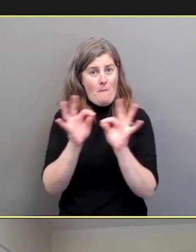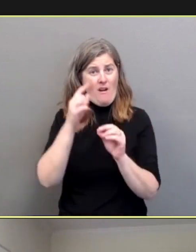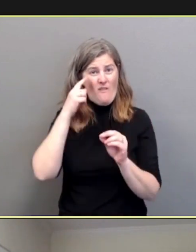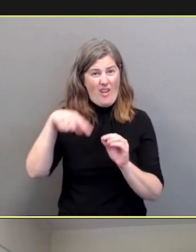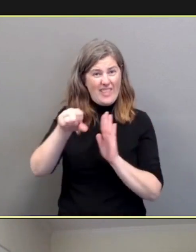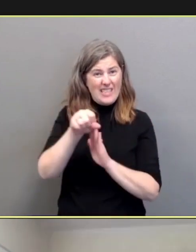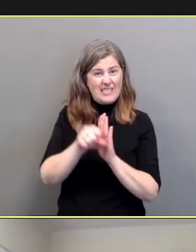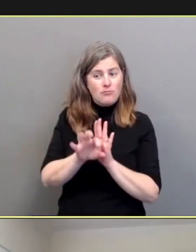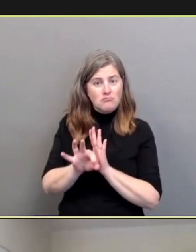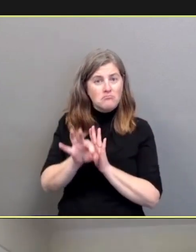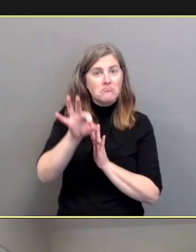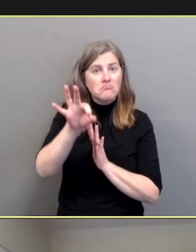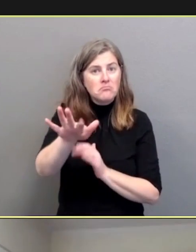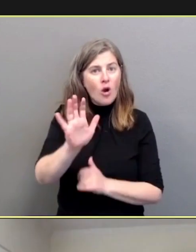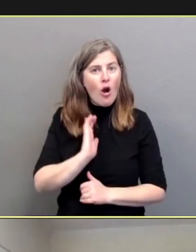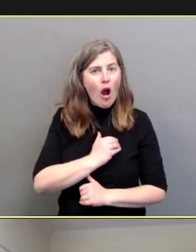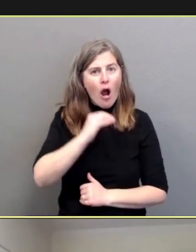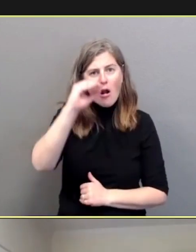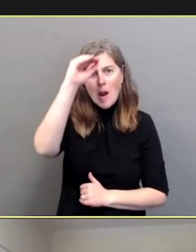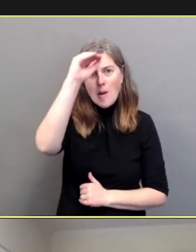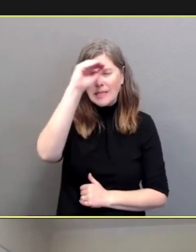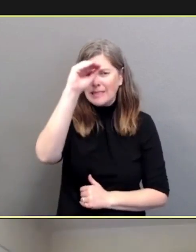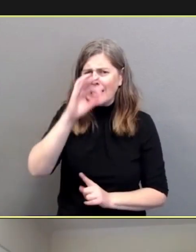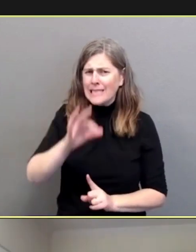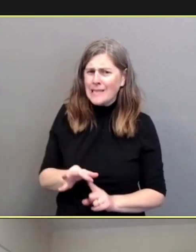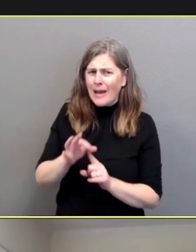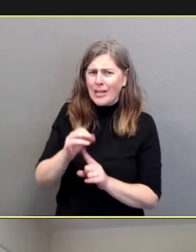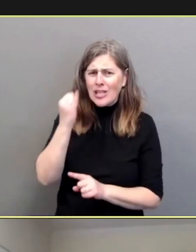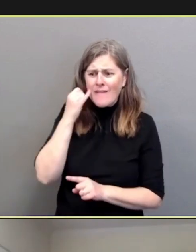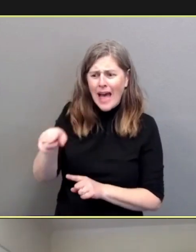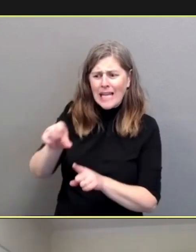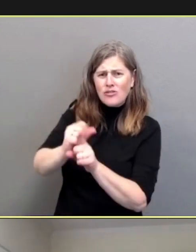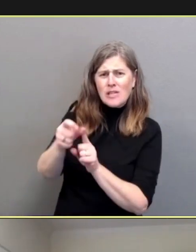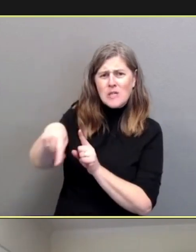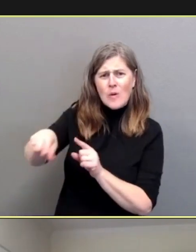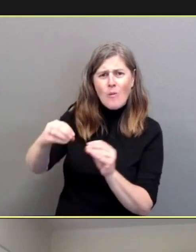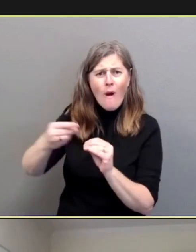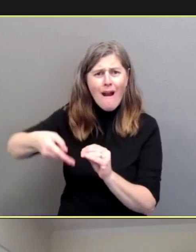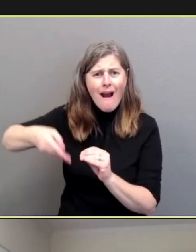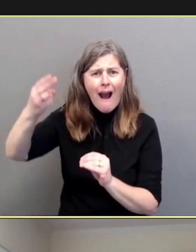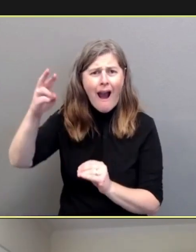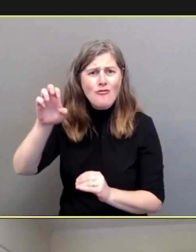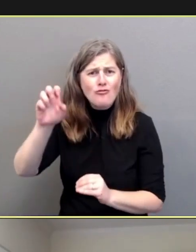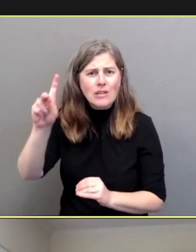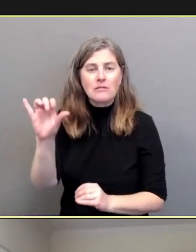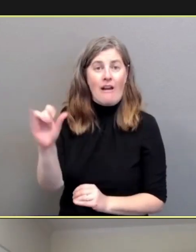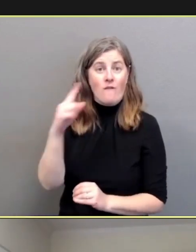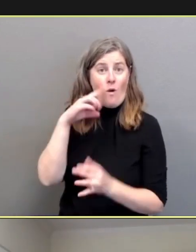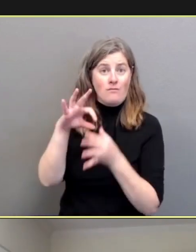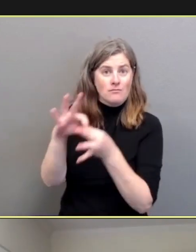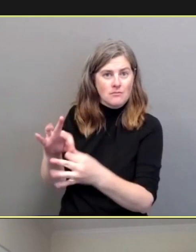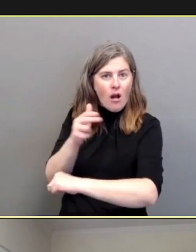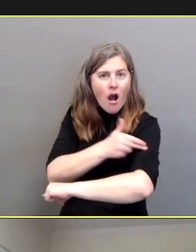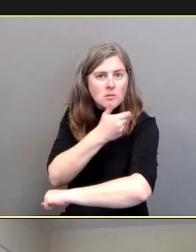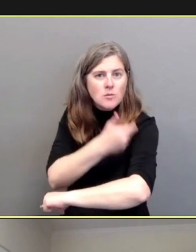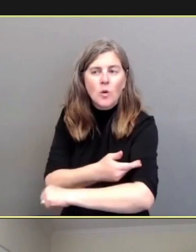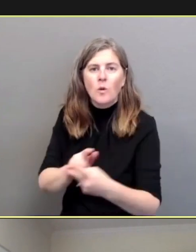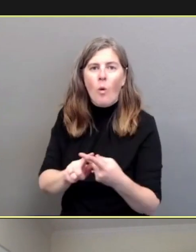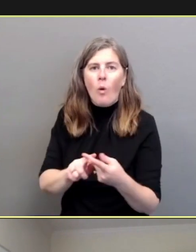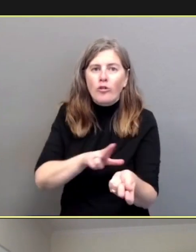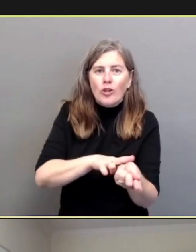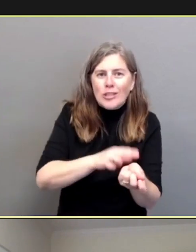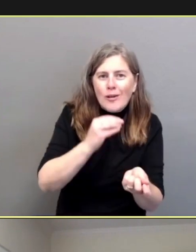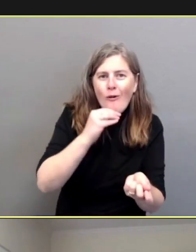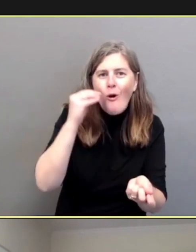in particularly high-risk situations like hospitals and congregate living